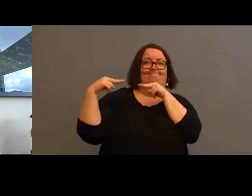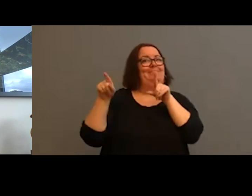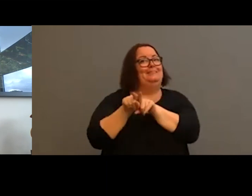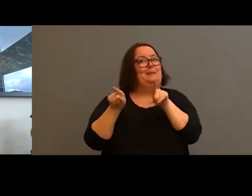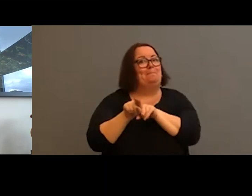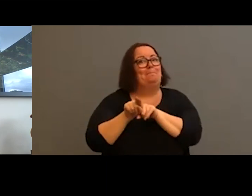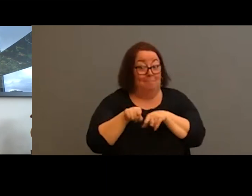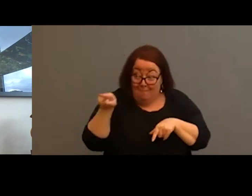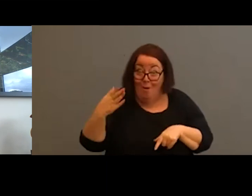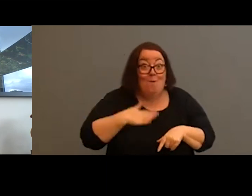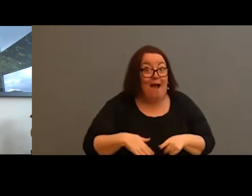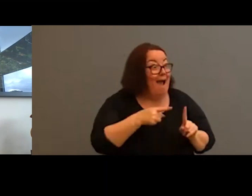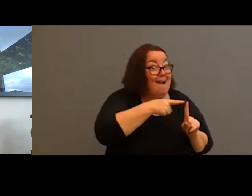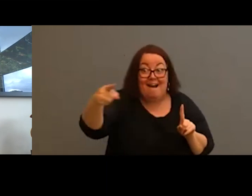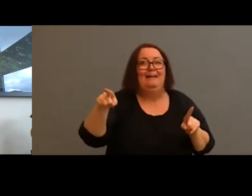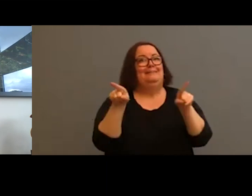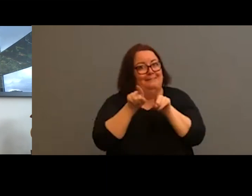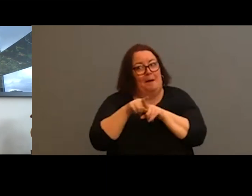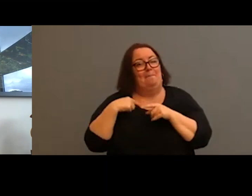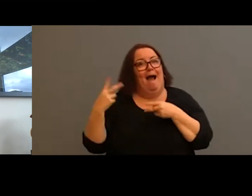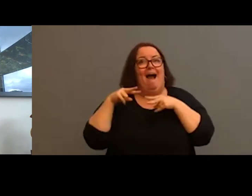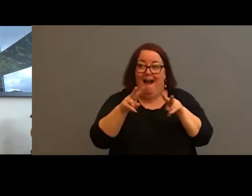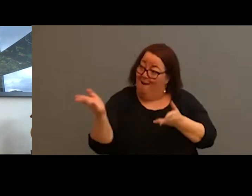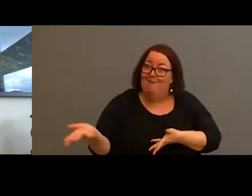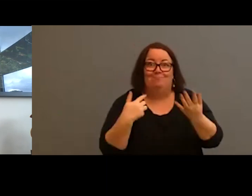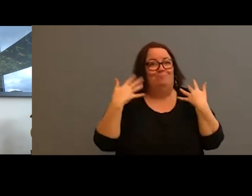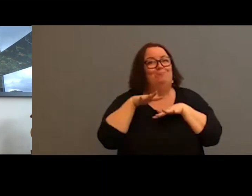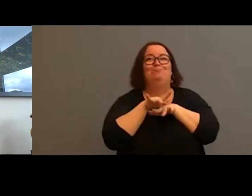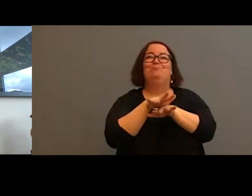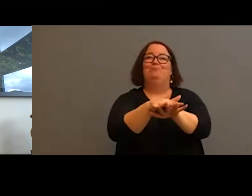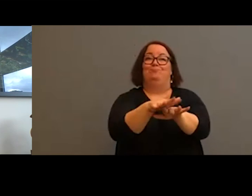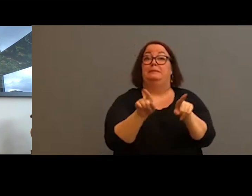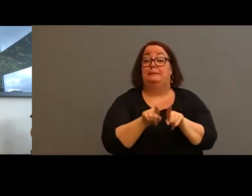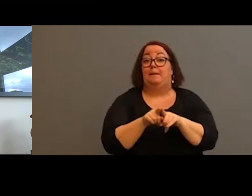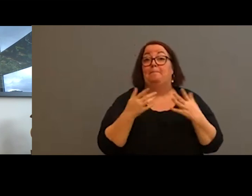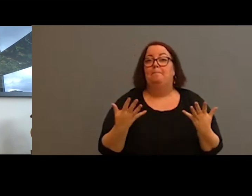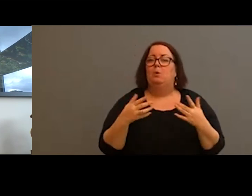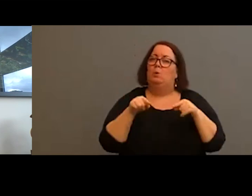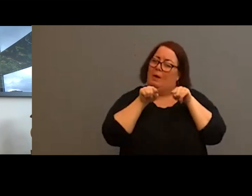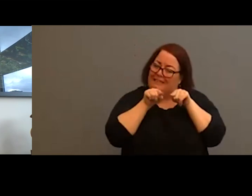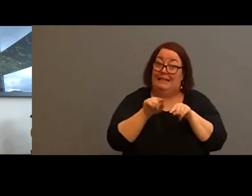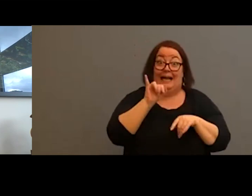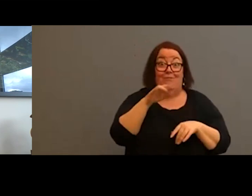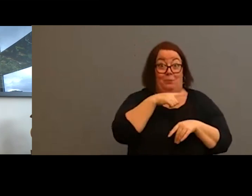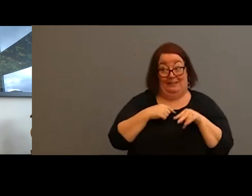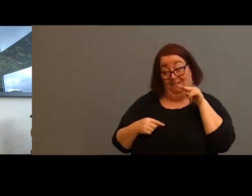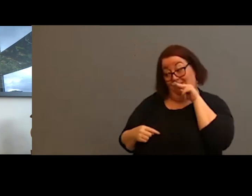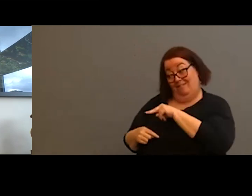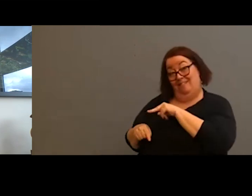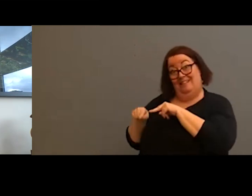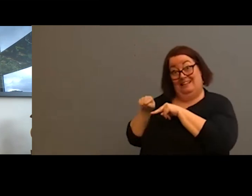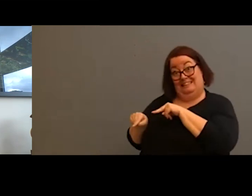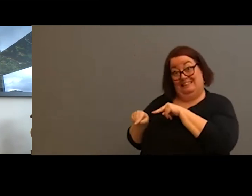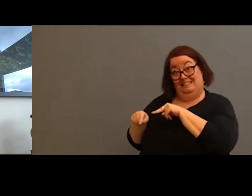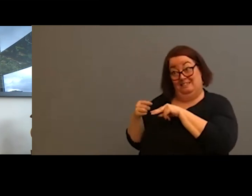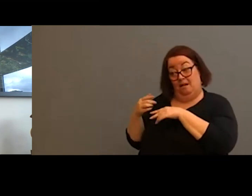lived experiences, perspectives, and know-how that disabled people bring to the table is valuable.